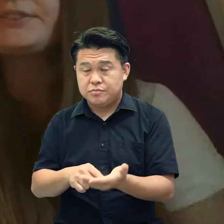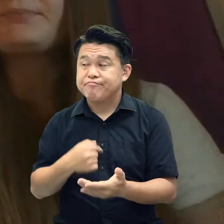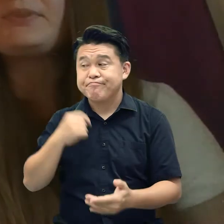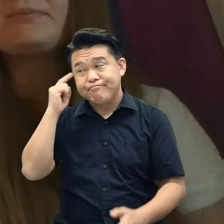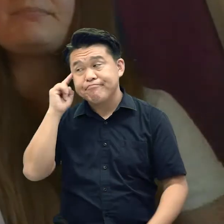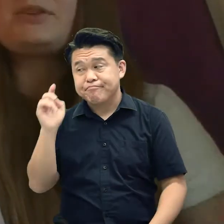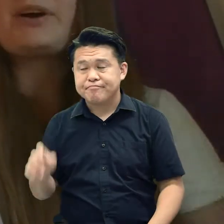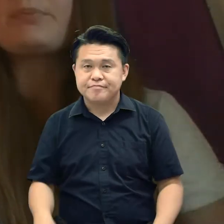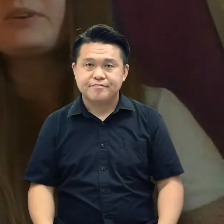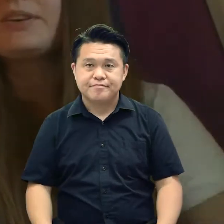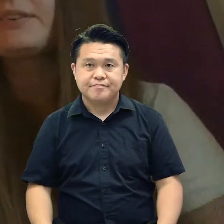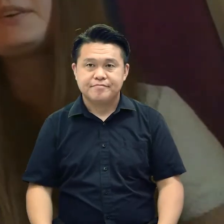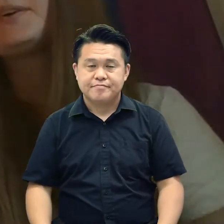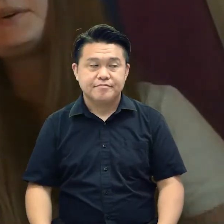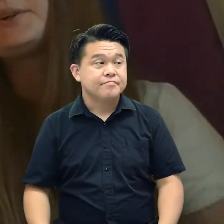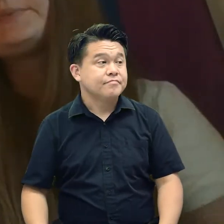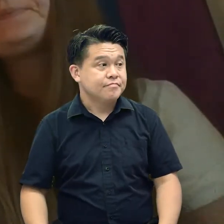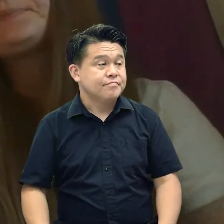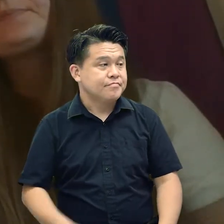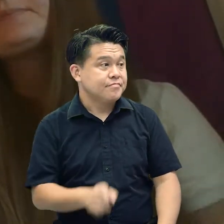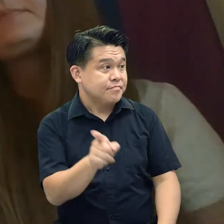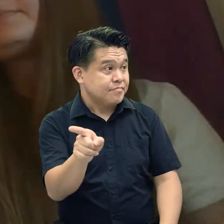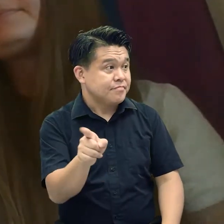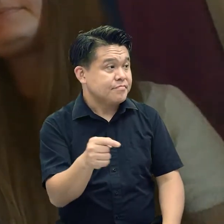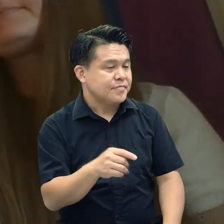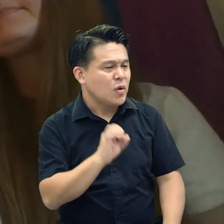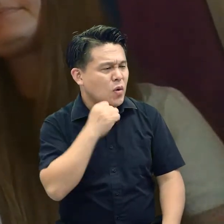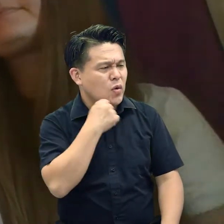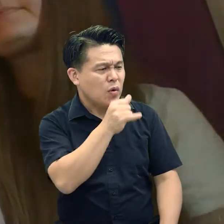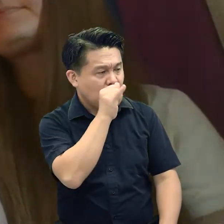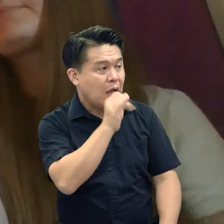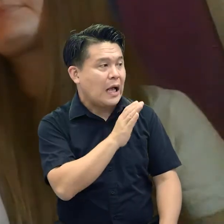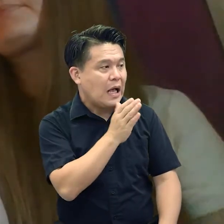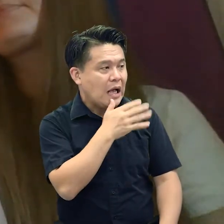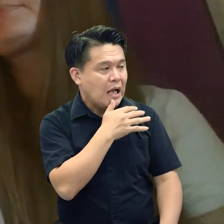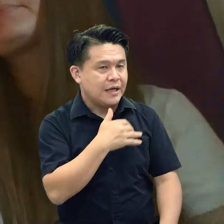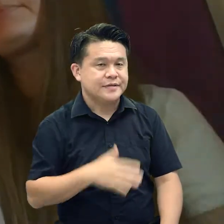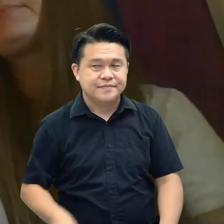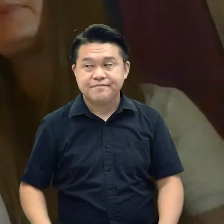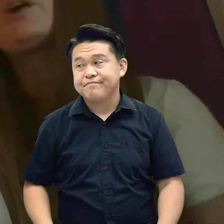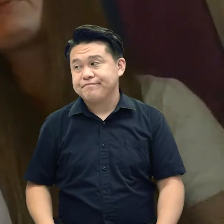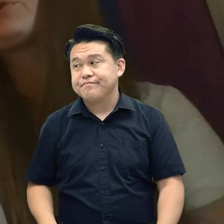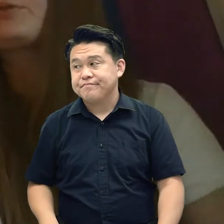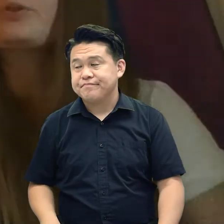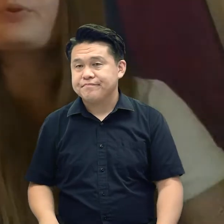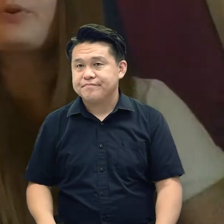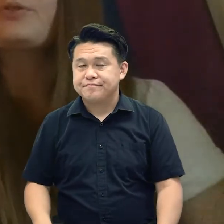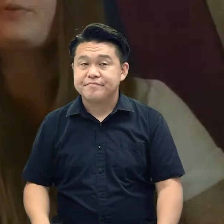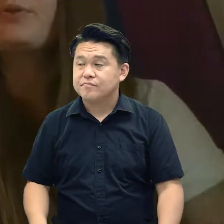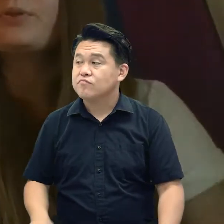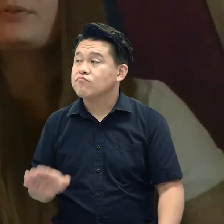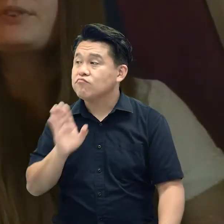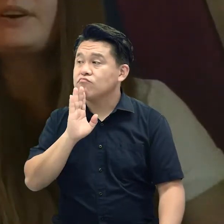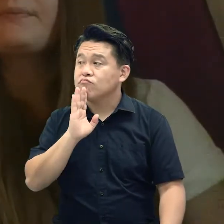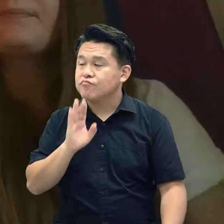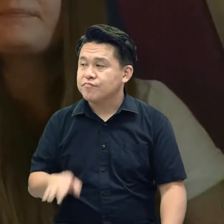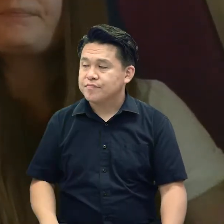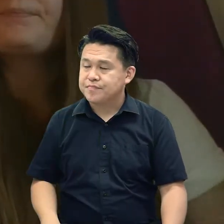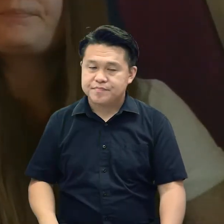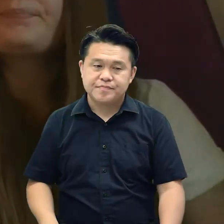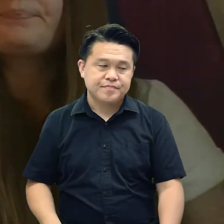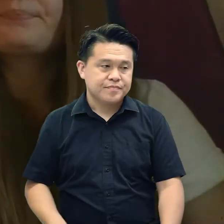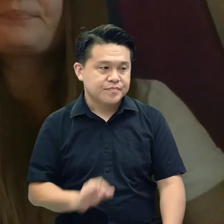anybody else, in my opinion. Yeah. So you had that kind of struggle. Yeah, of course.